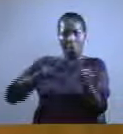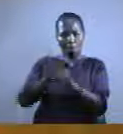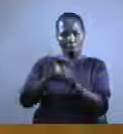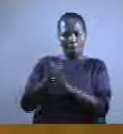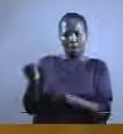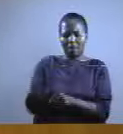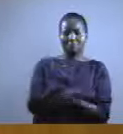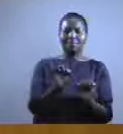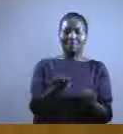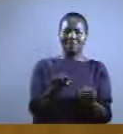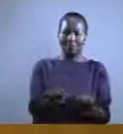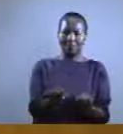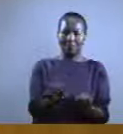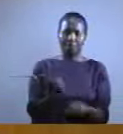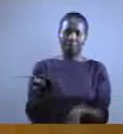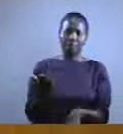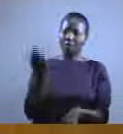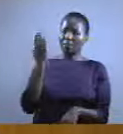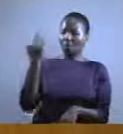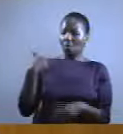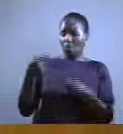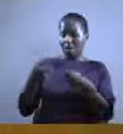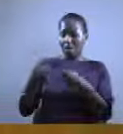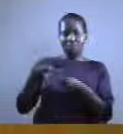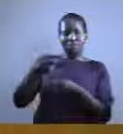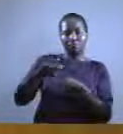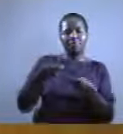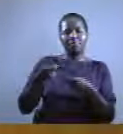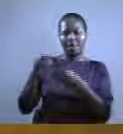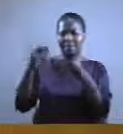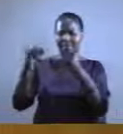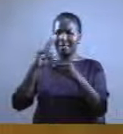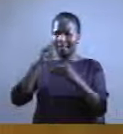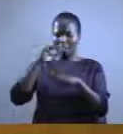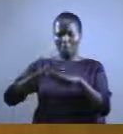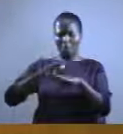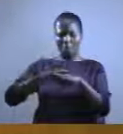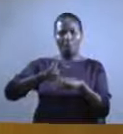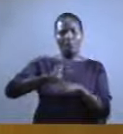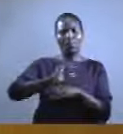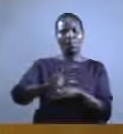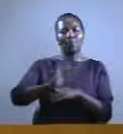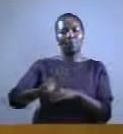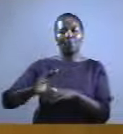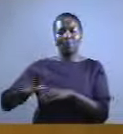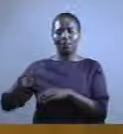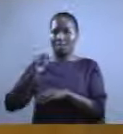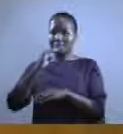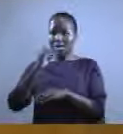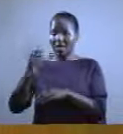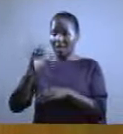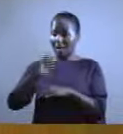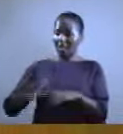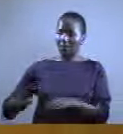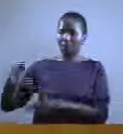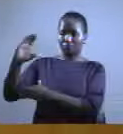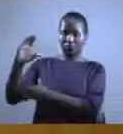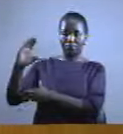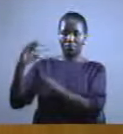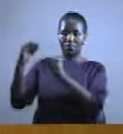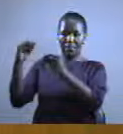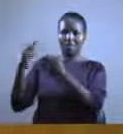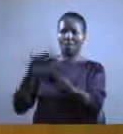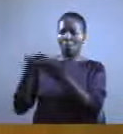the past, most of our incentives for businesses targeted investment, which meant that capital-intensive industries received